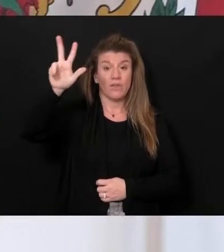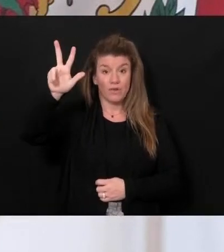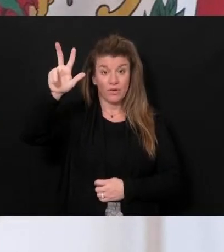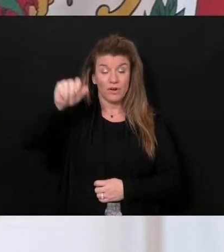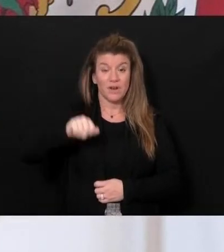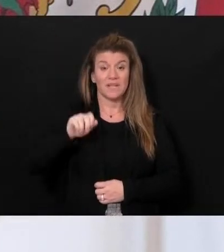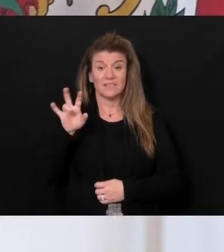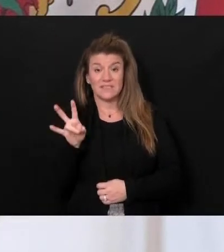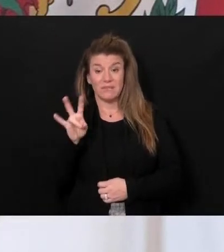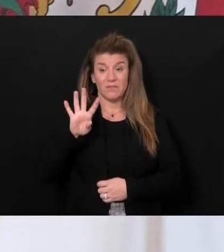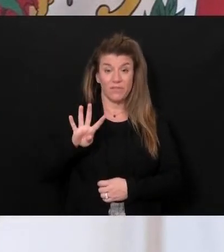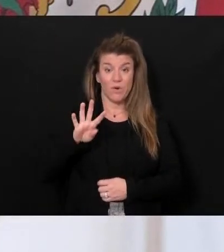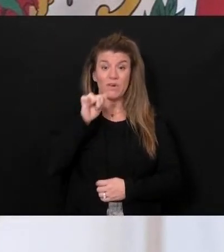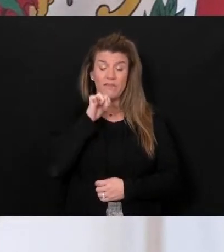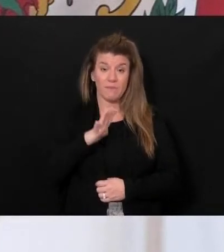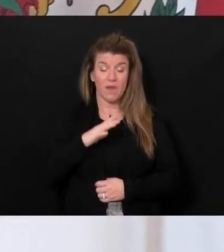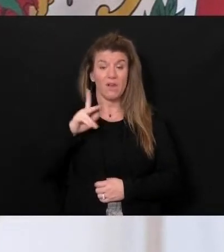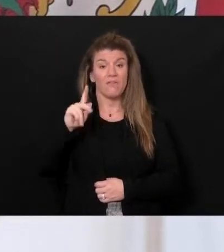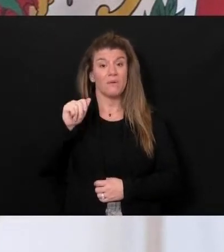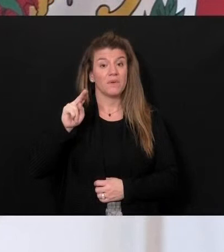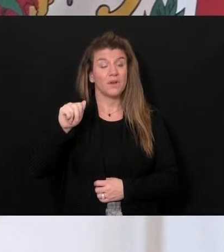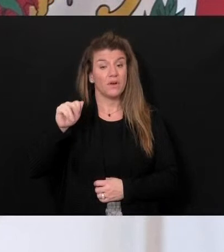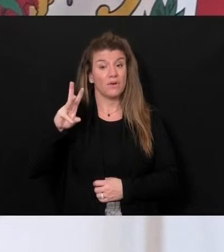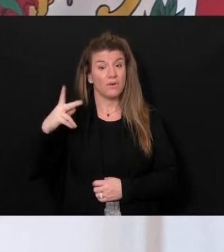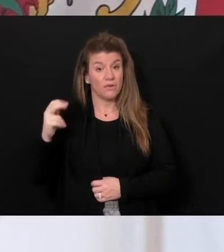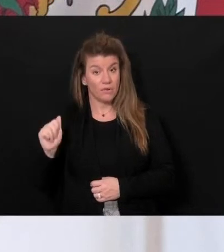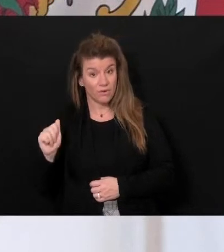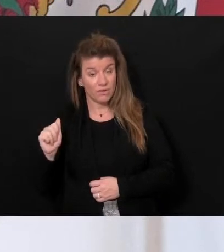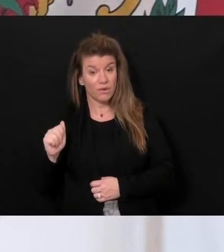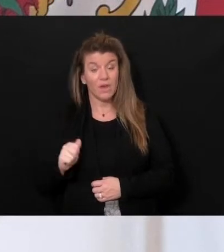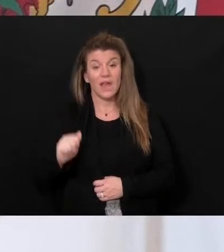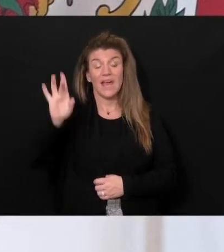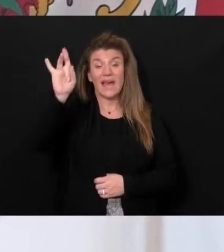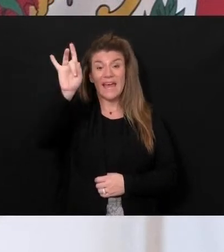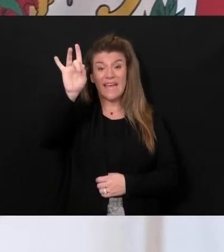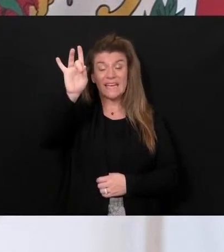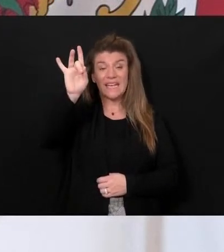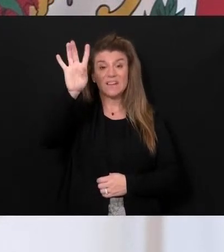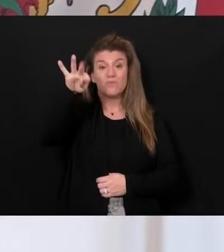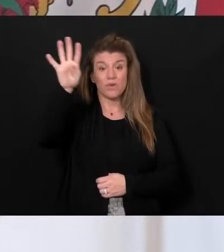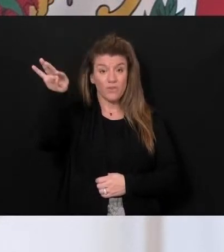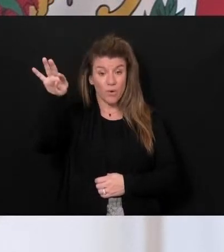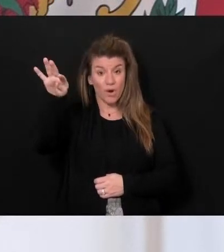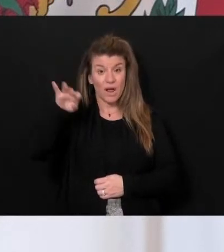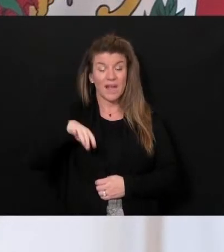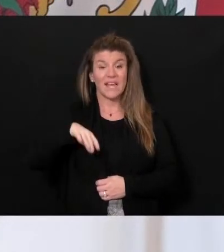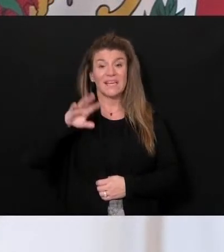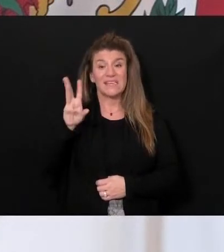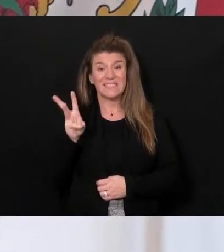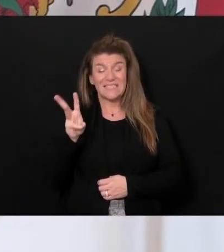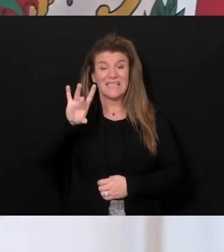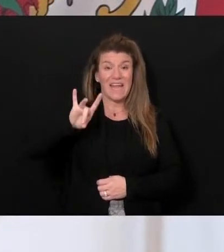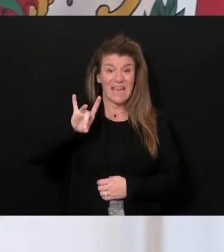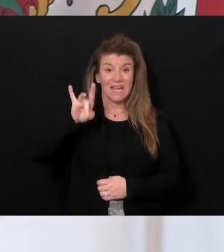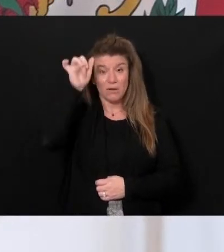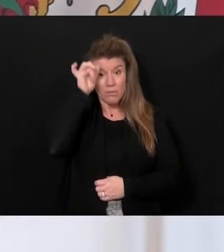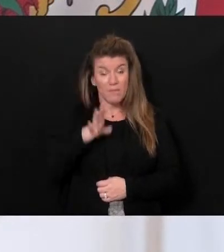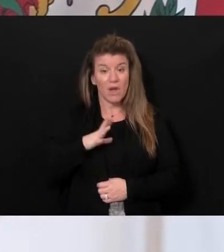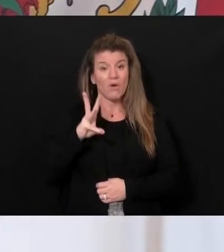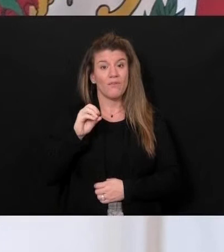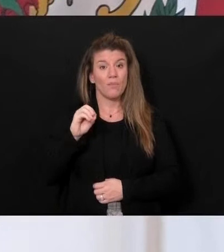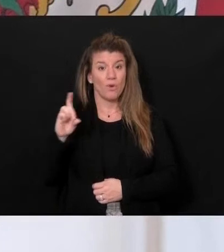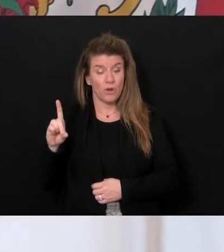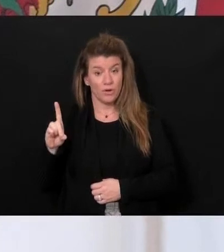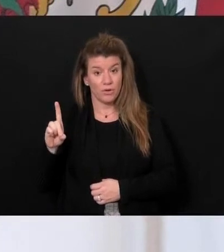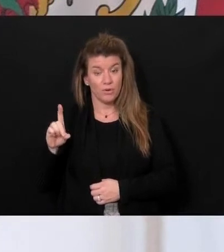is a 74-year-old female from Kanawha County. Our 1,844th death is a 68-year-old male from Wood